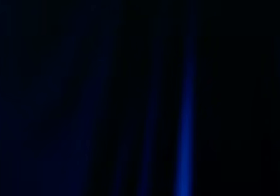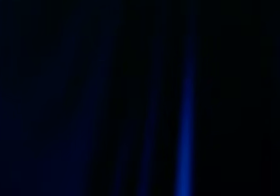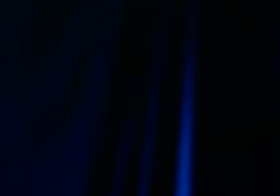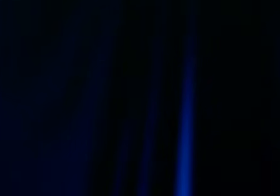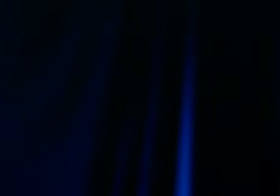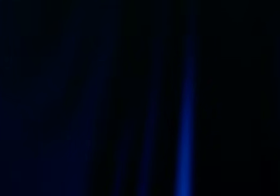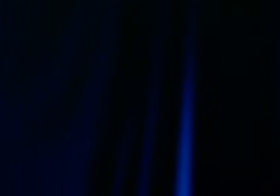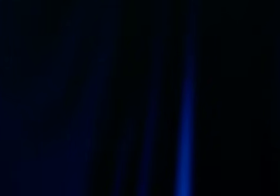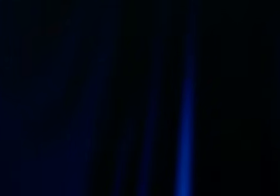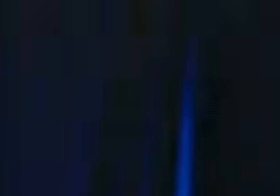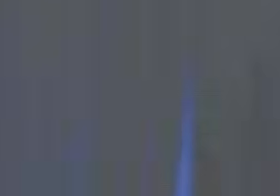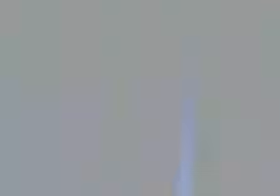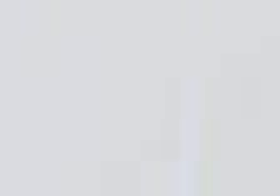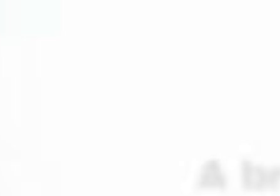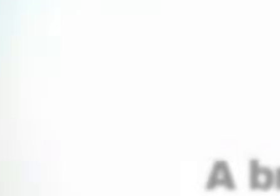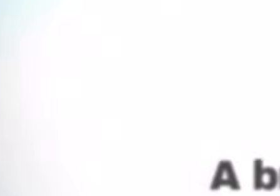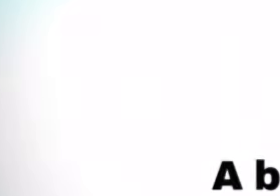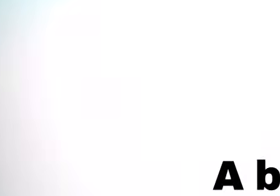our communities.